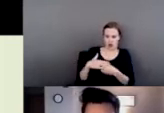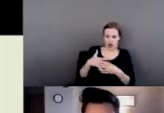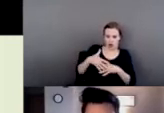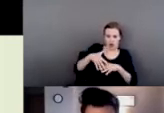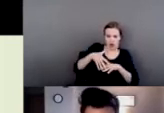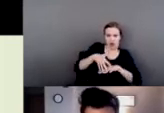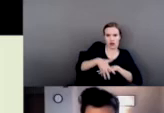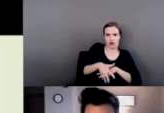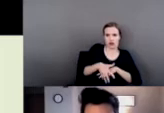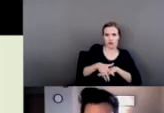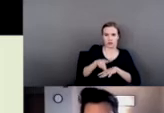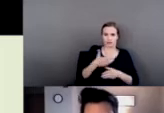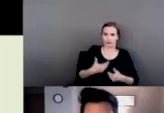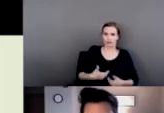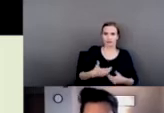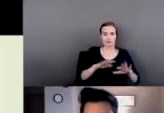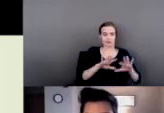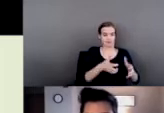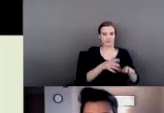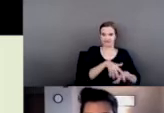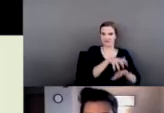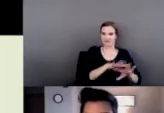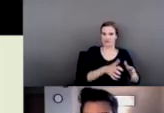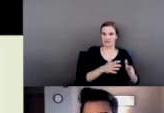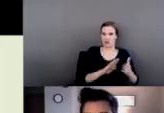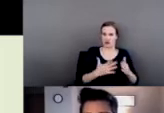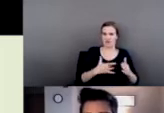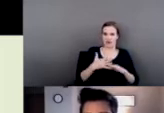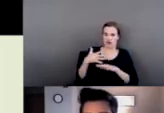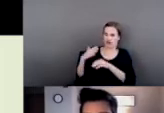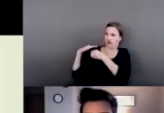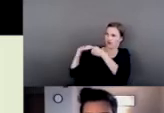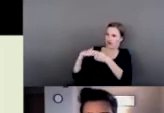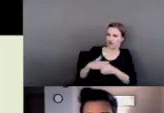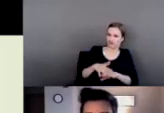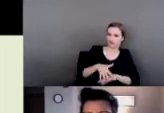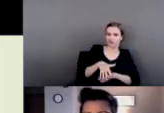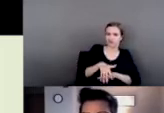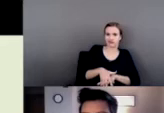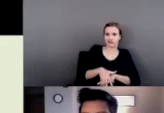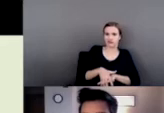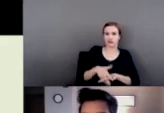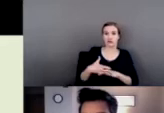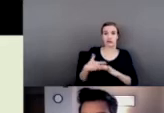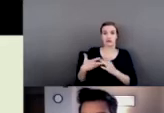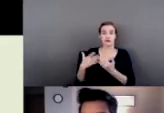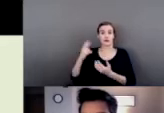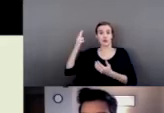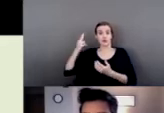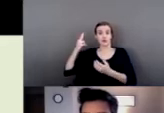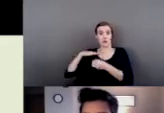Native communities. So this historical oppression, you know, just continues to be passed